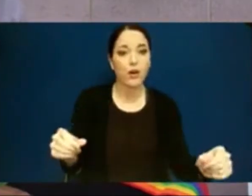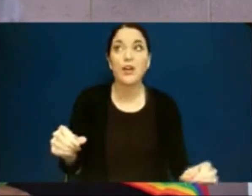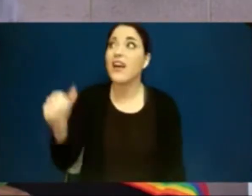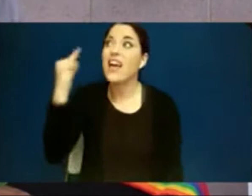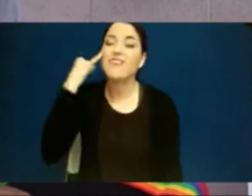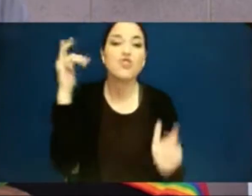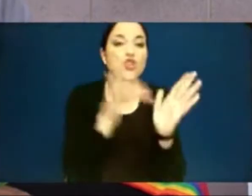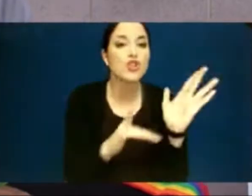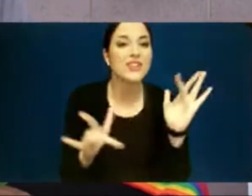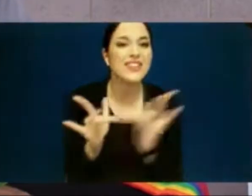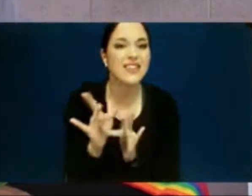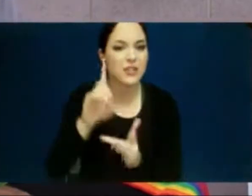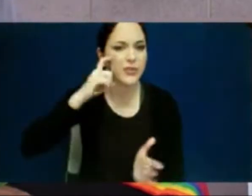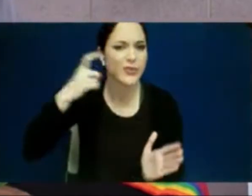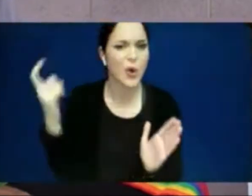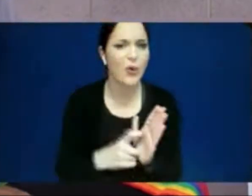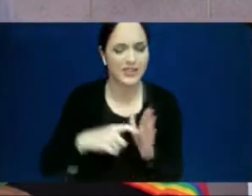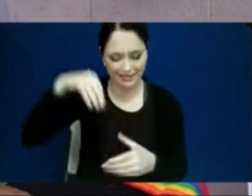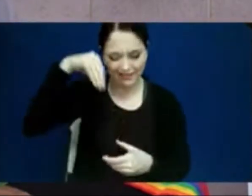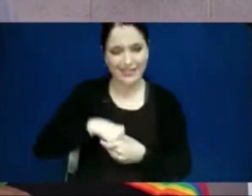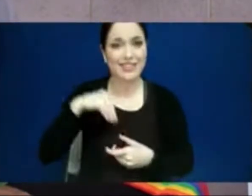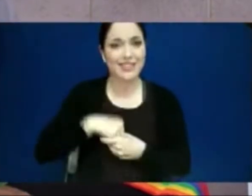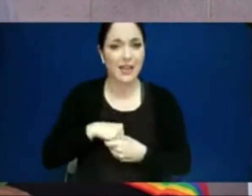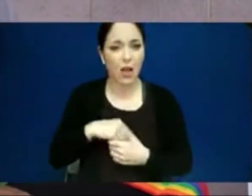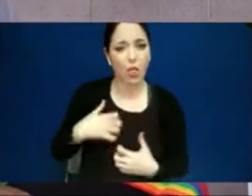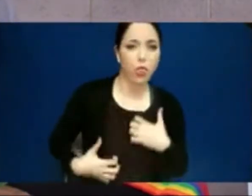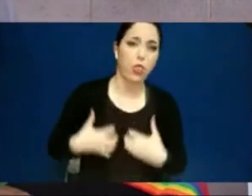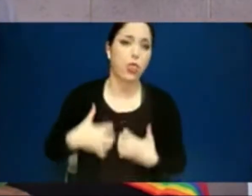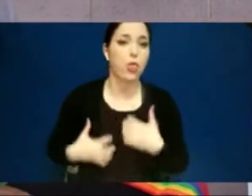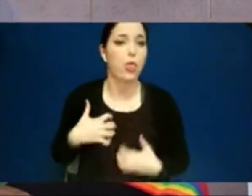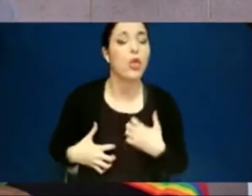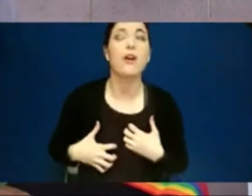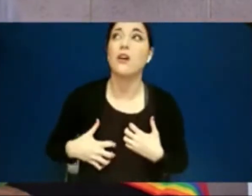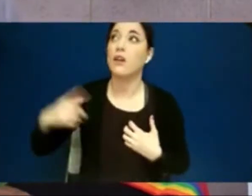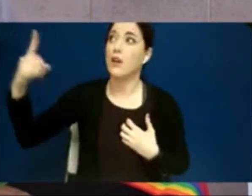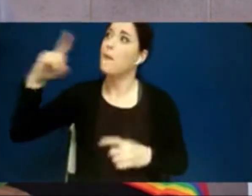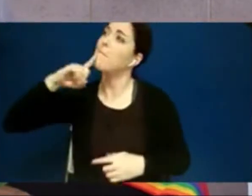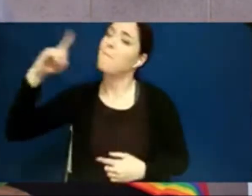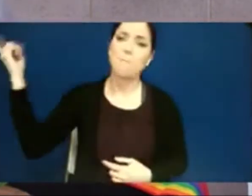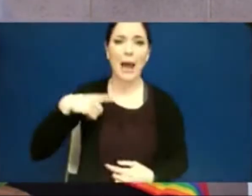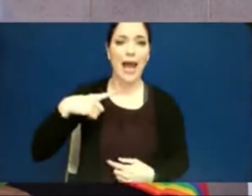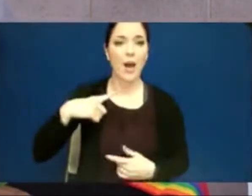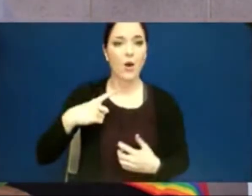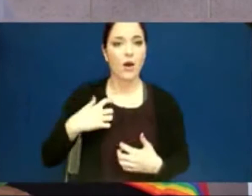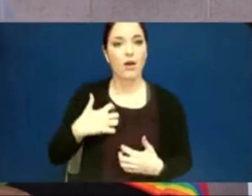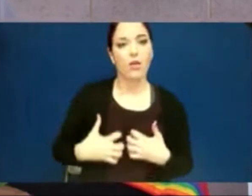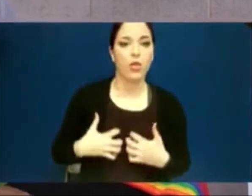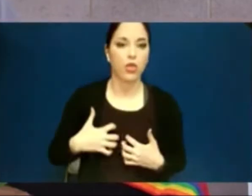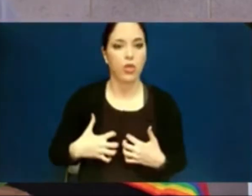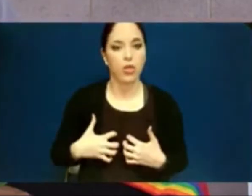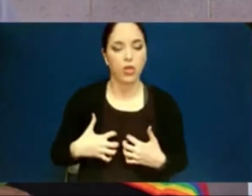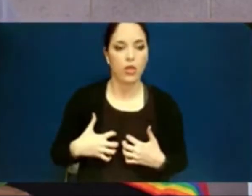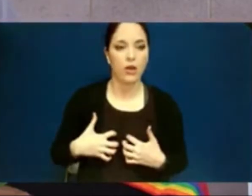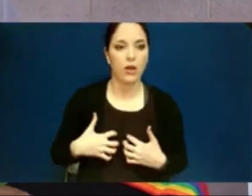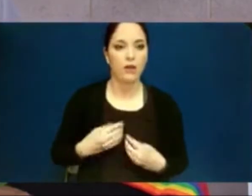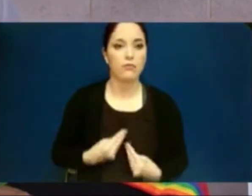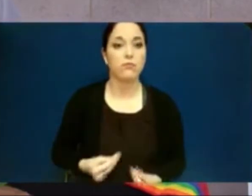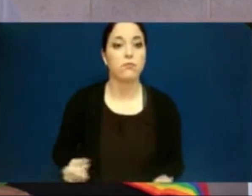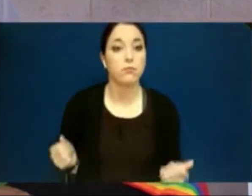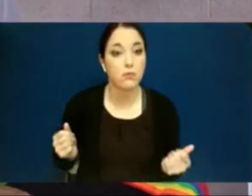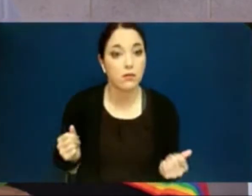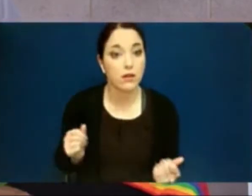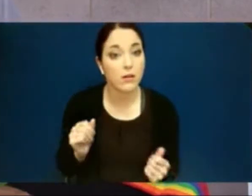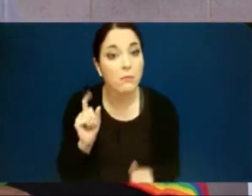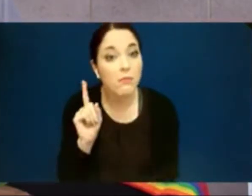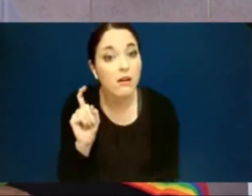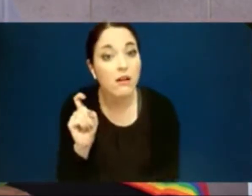storms continue to rage? Within each of us, there is a still small voice. It's a voice that